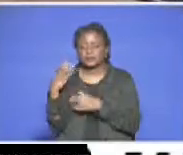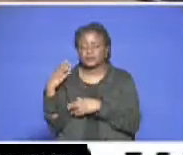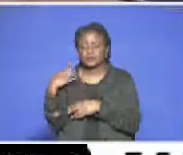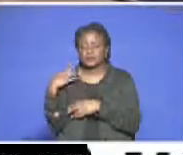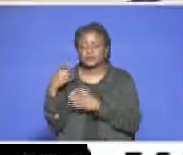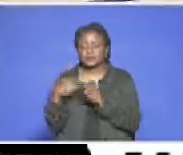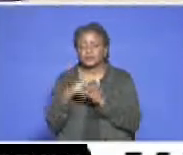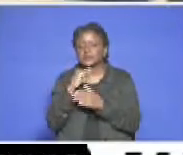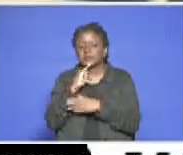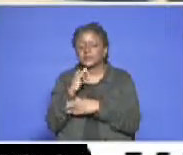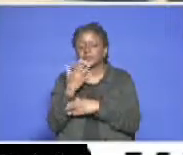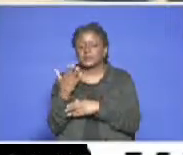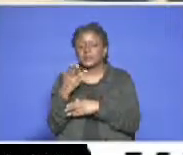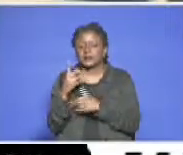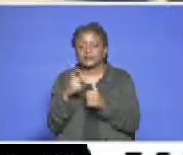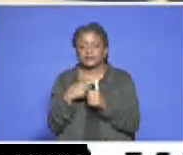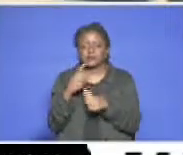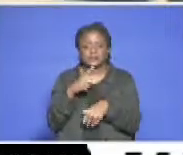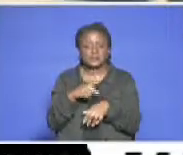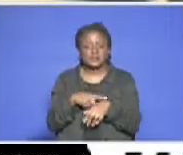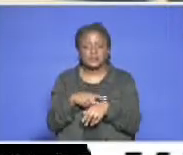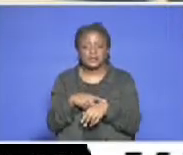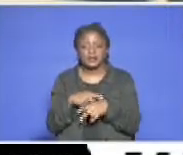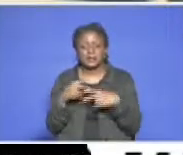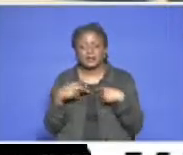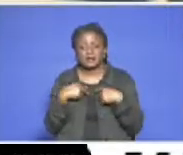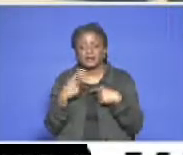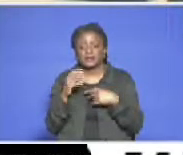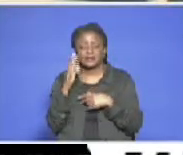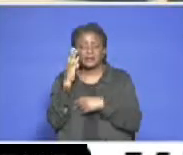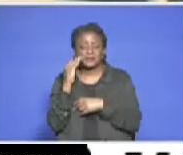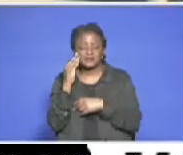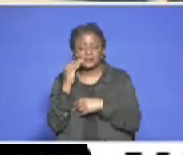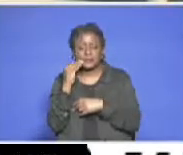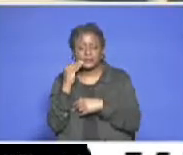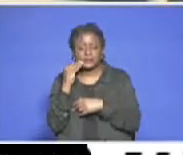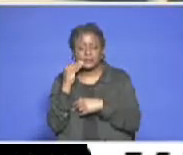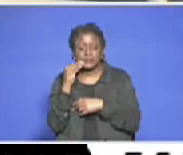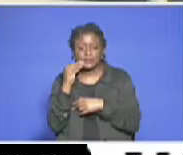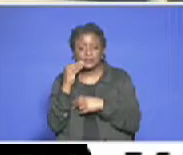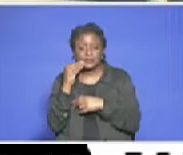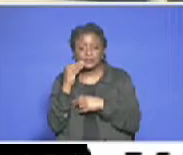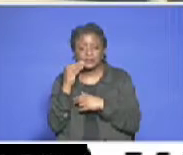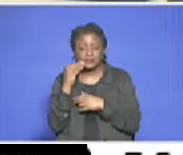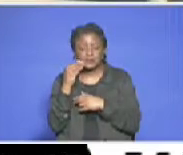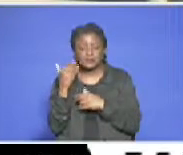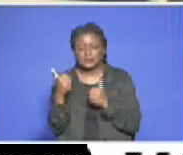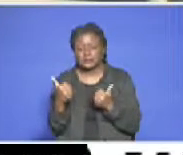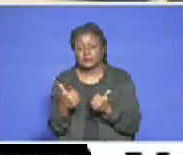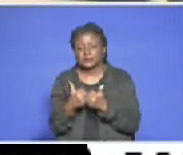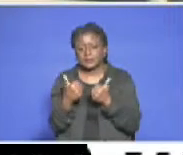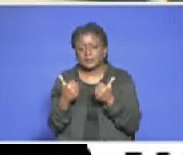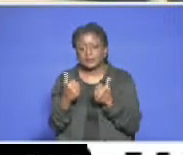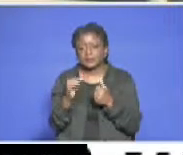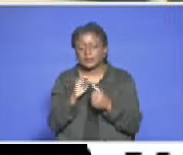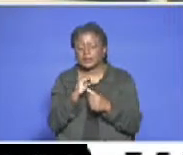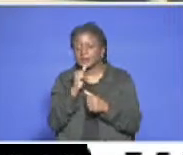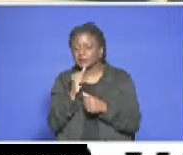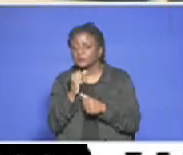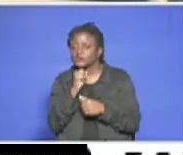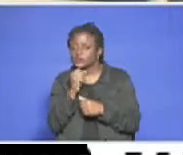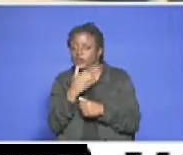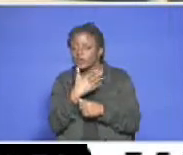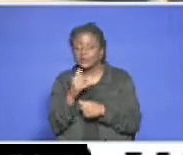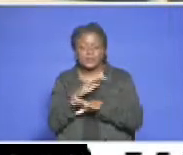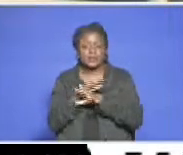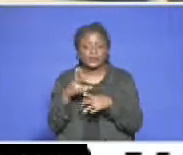This is their first time having to experience adversity, so I'm sure they don't like it, you know. But I just told them it's